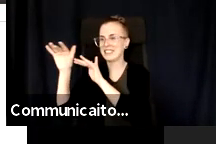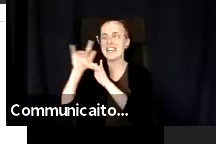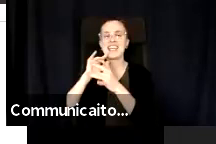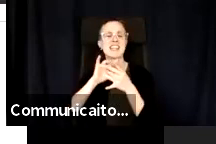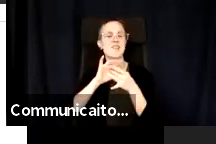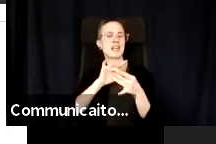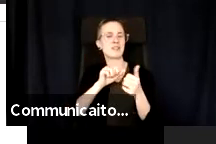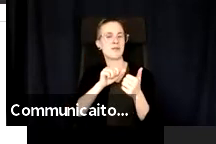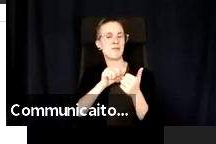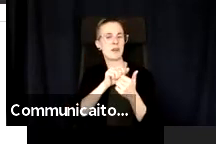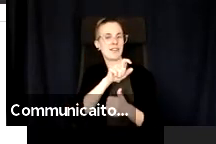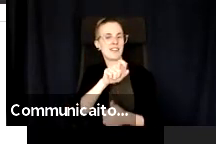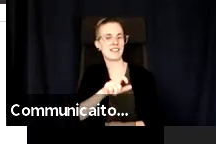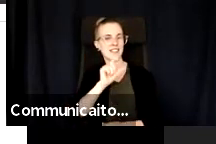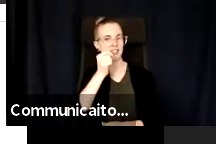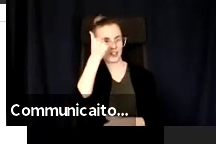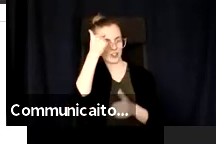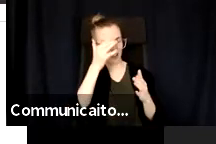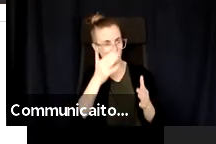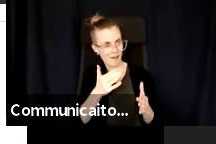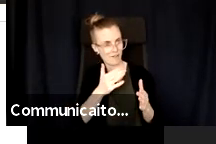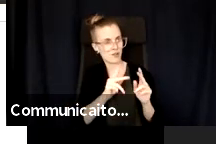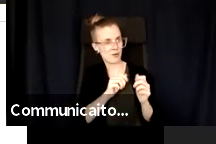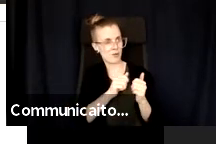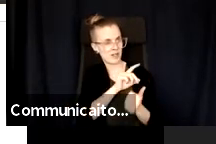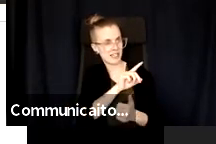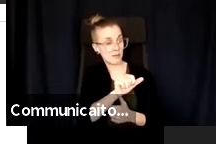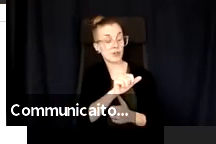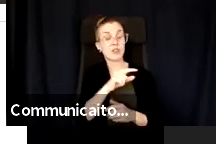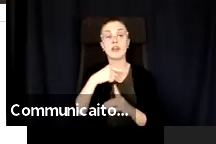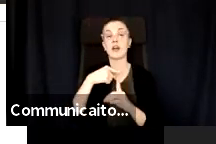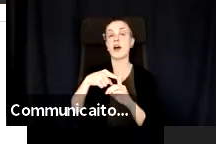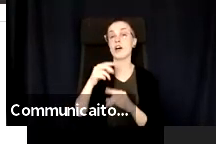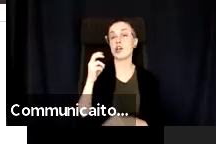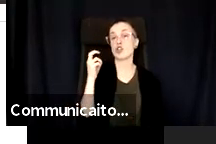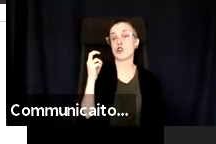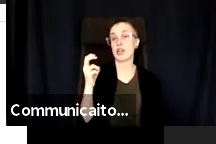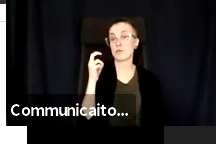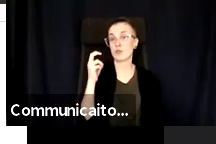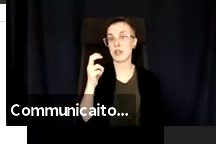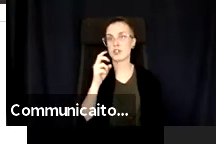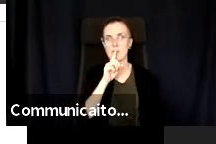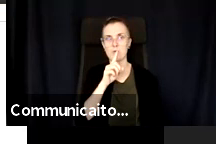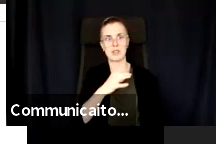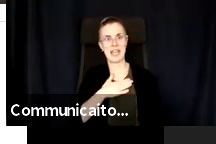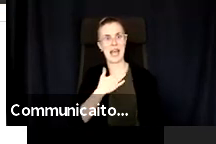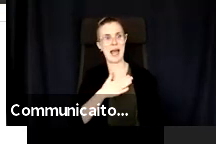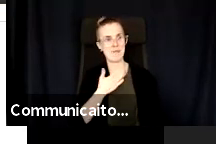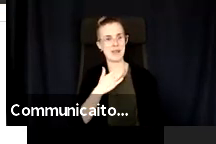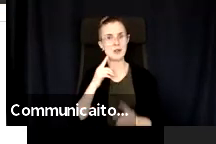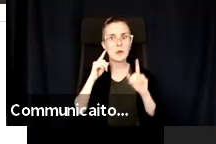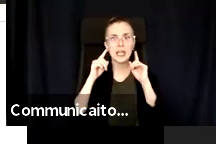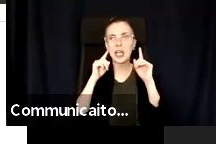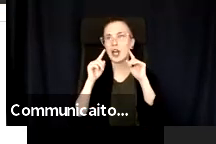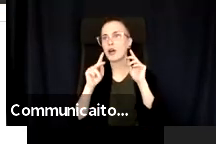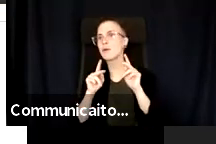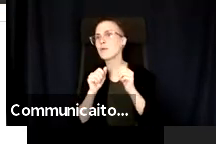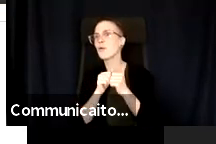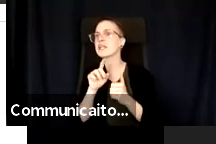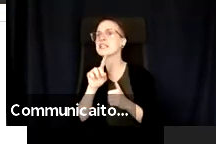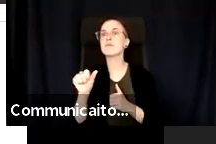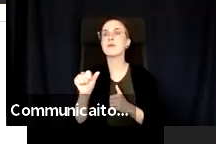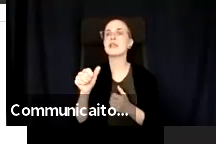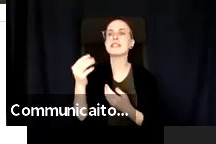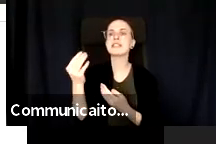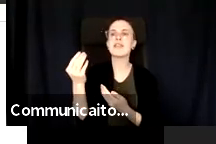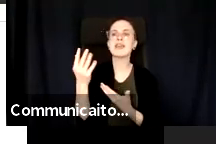Committee on People with Disabilities. Transportation, I was very happy to hear people with disabilities say, what are they happy about under ADA?